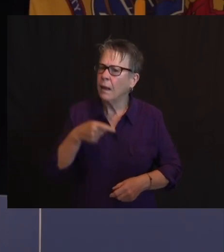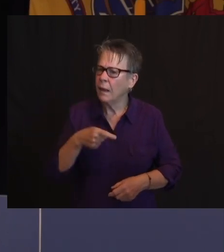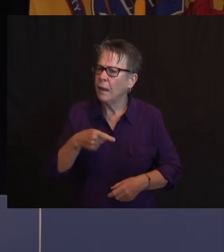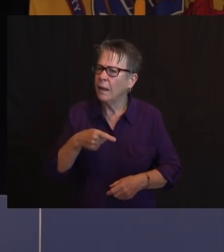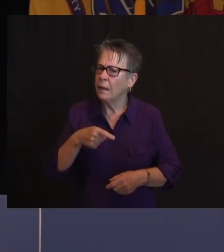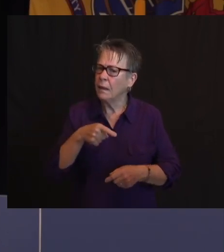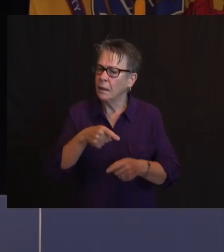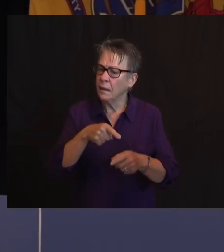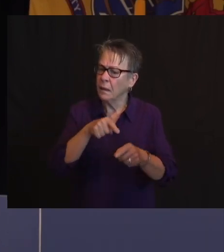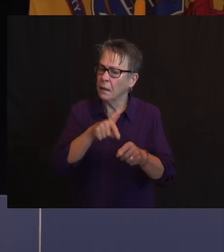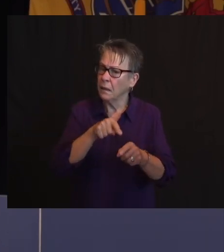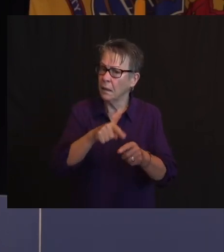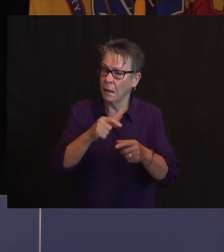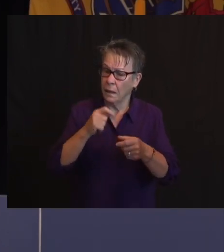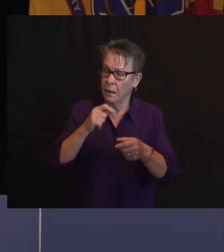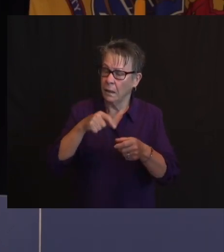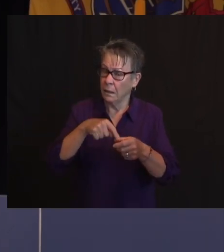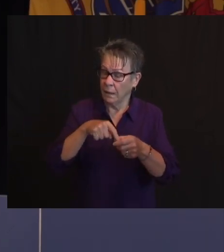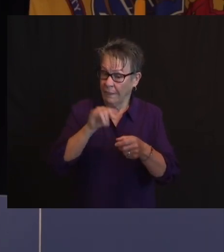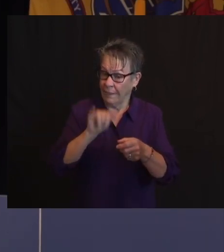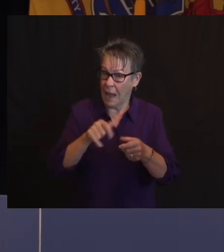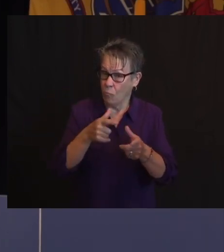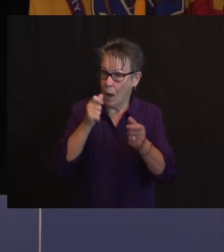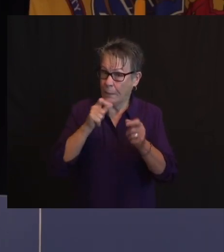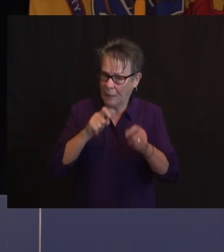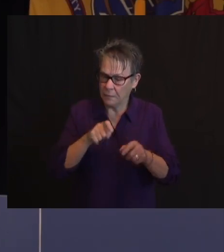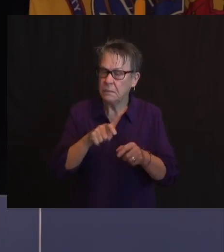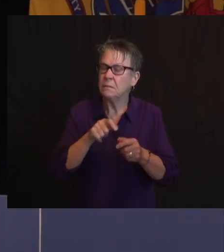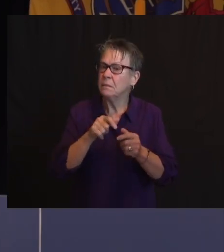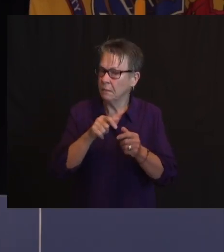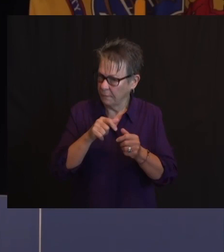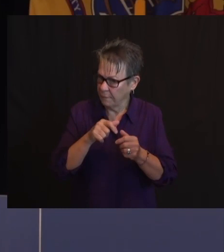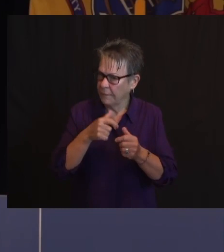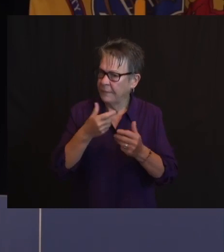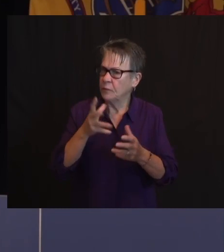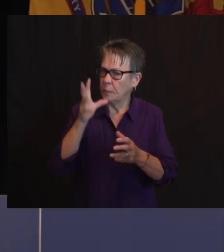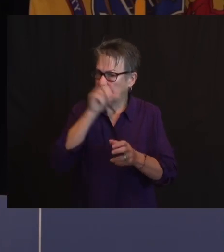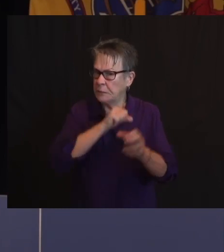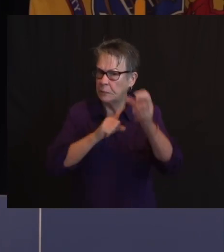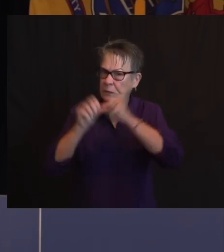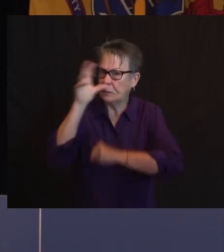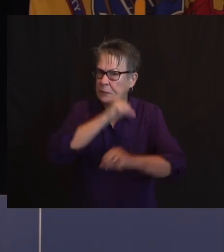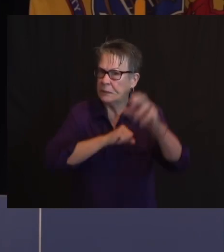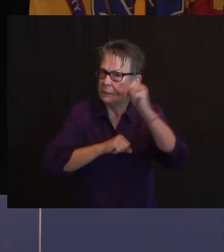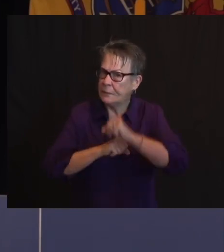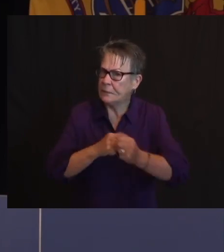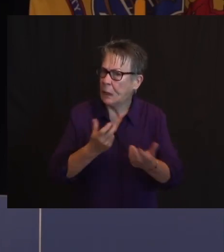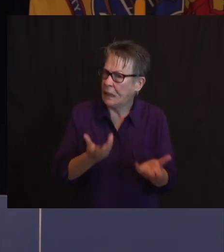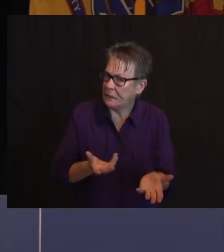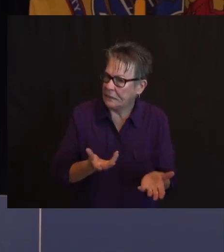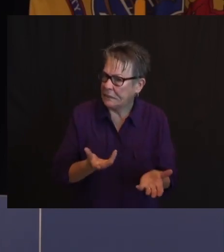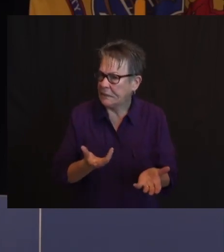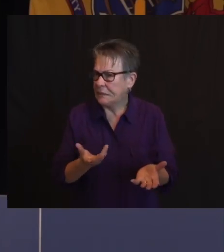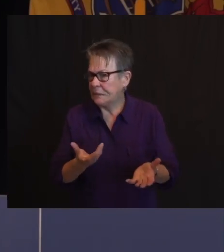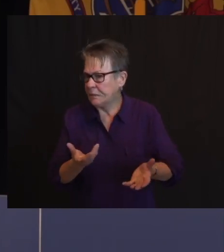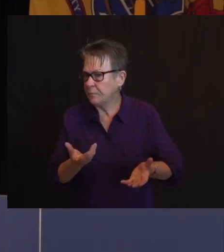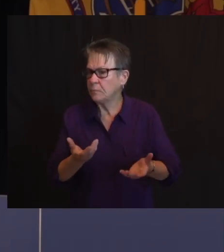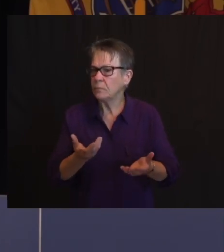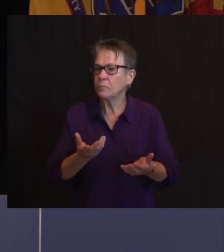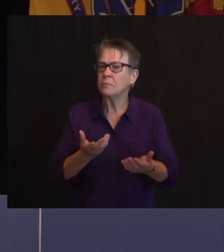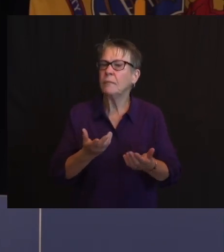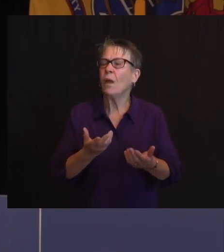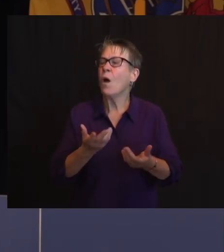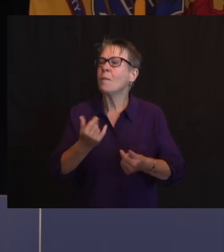on a PCR test. And they also tend not to be as specific, meaning you are more likely to get a false positive on them than on that PCR test.